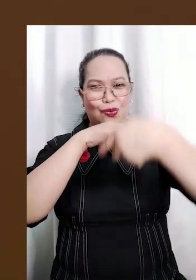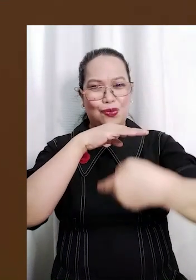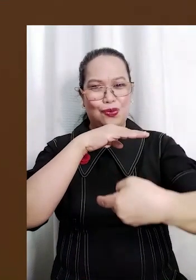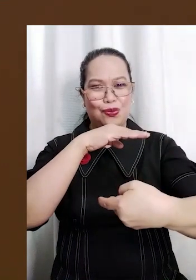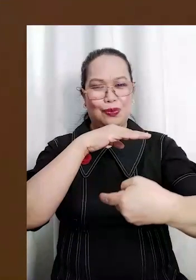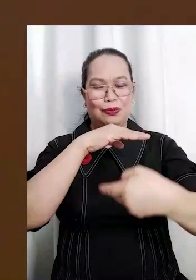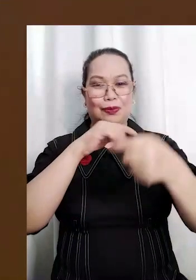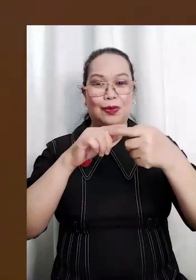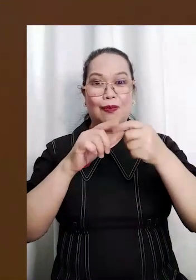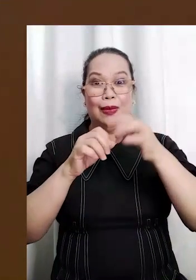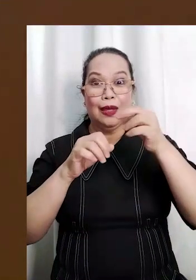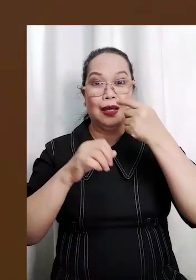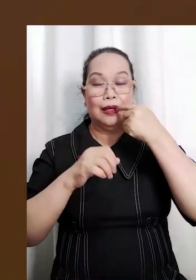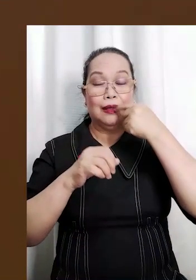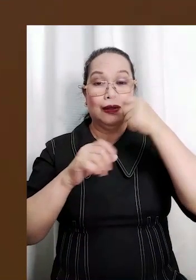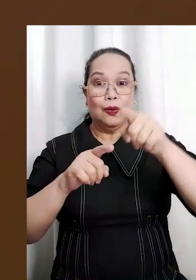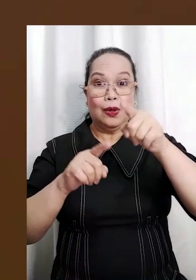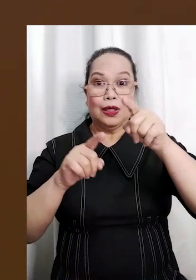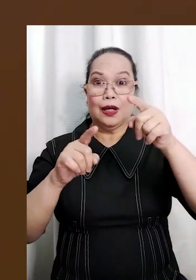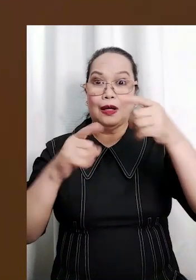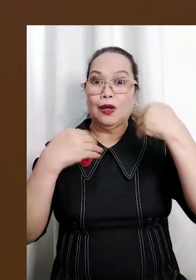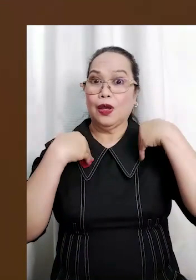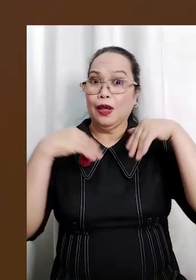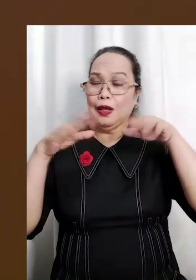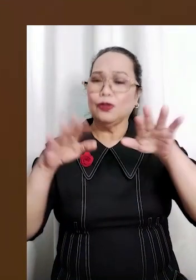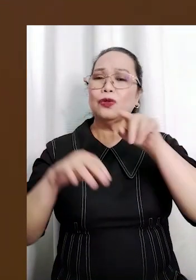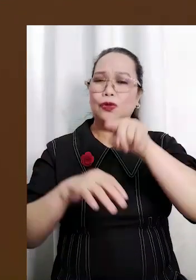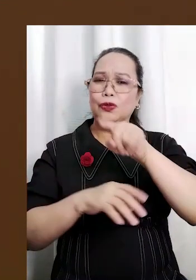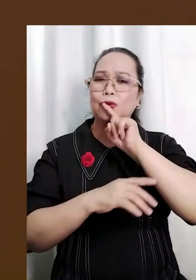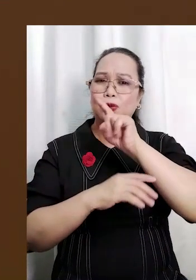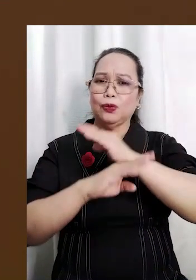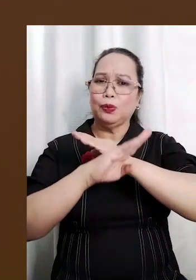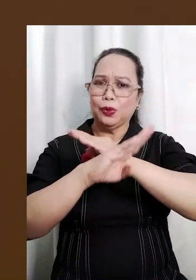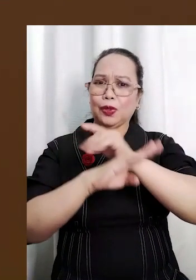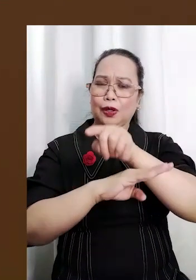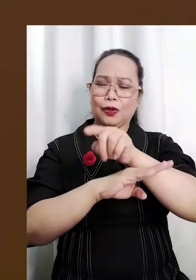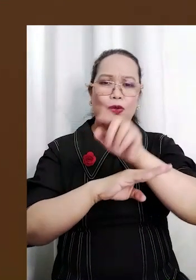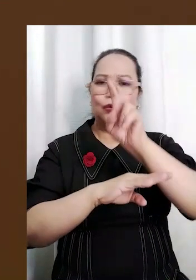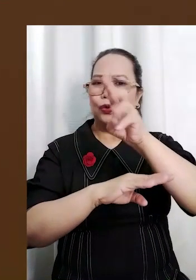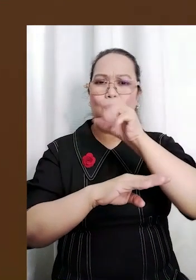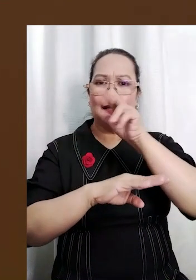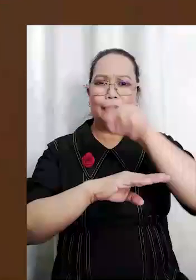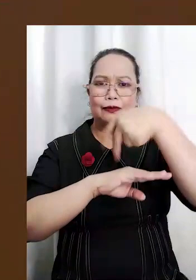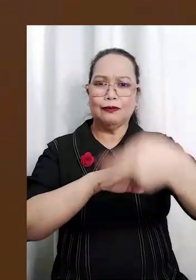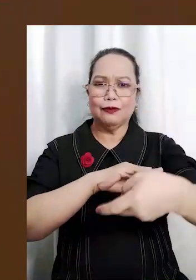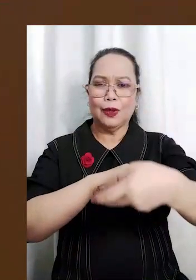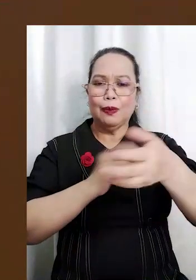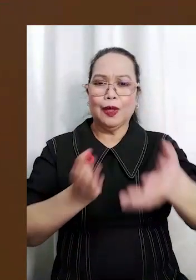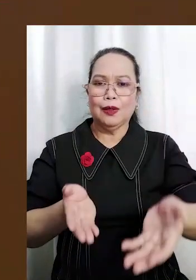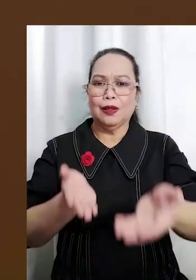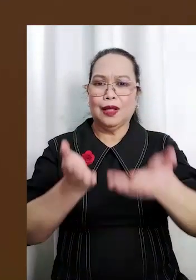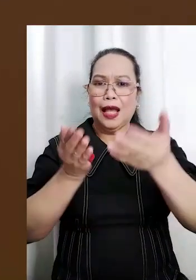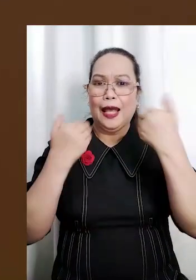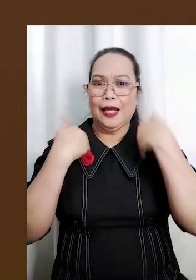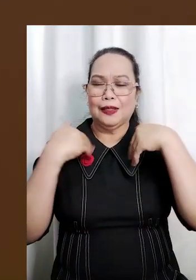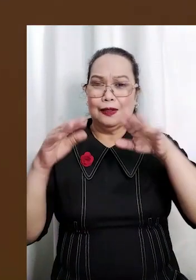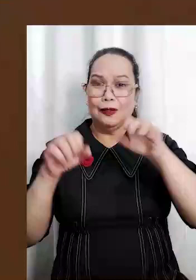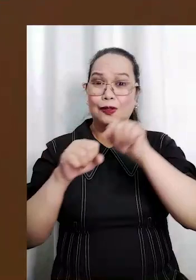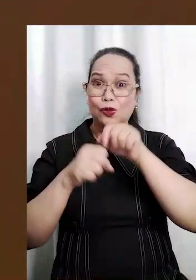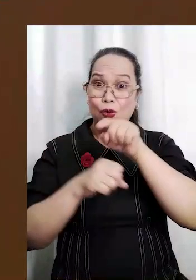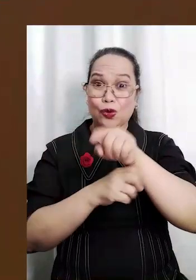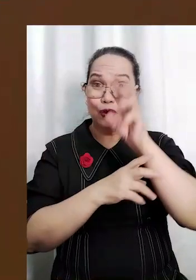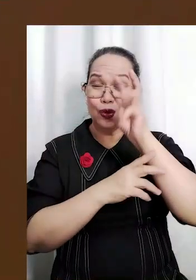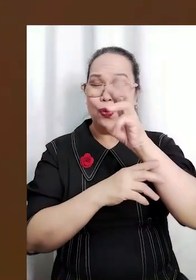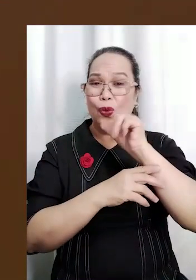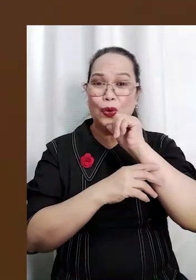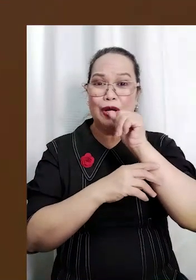is written, 'He will command his angels concerning you to guard you carefully. They will lift you up in their hands so